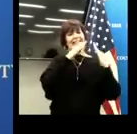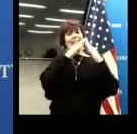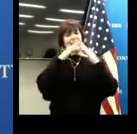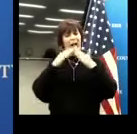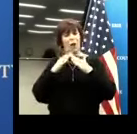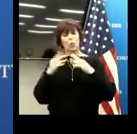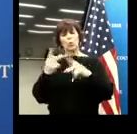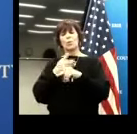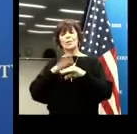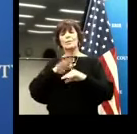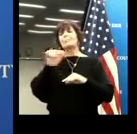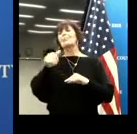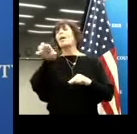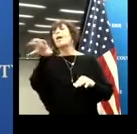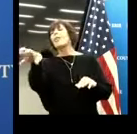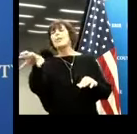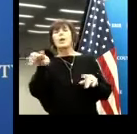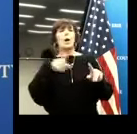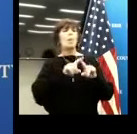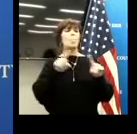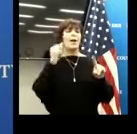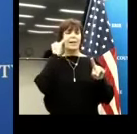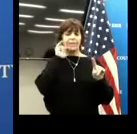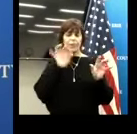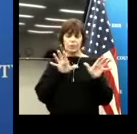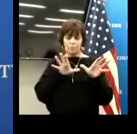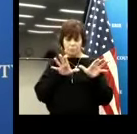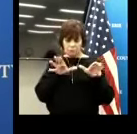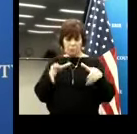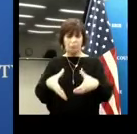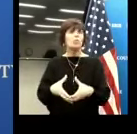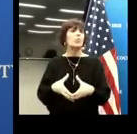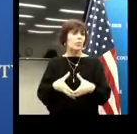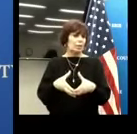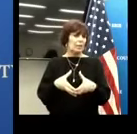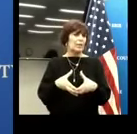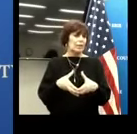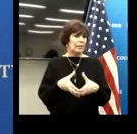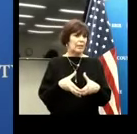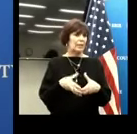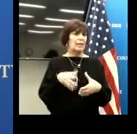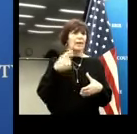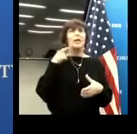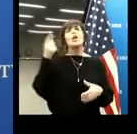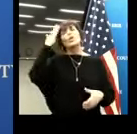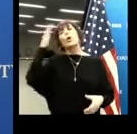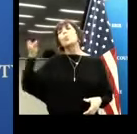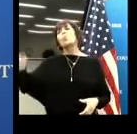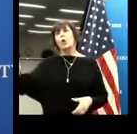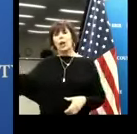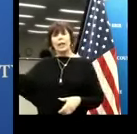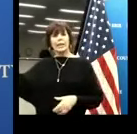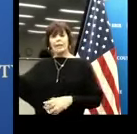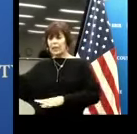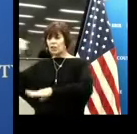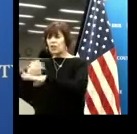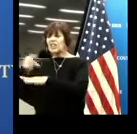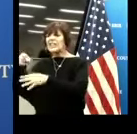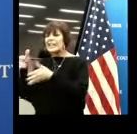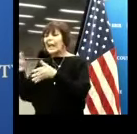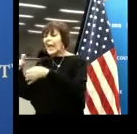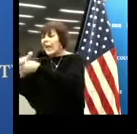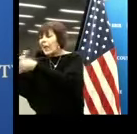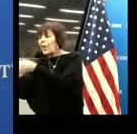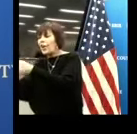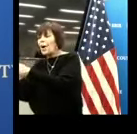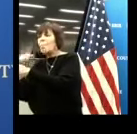other areas. And if you do the microcluster, as is done in some of the other areas, including Brooklyn, where they shut down just neighborhoods, but